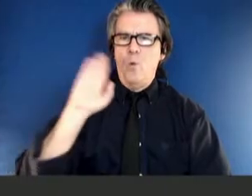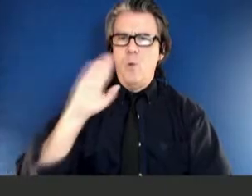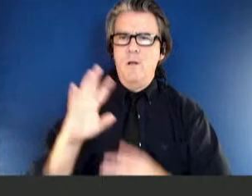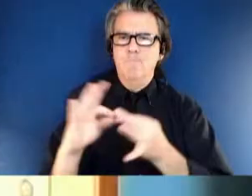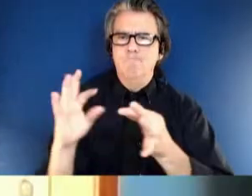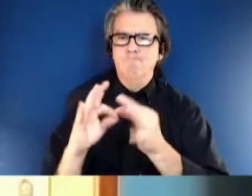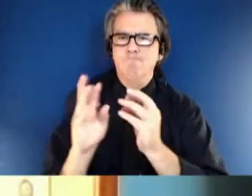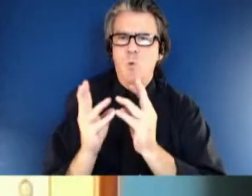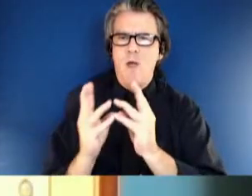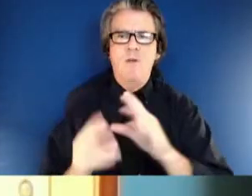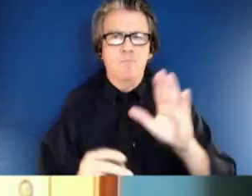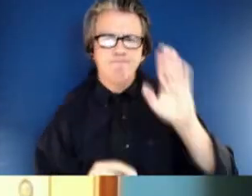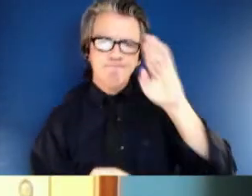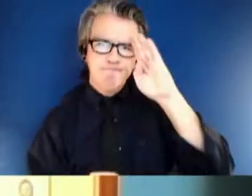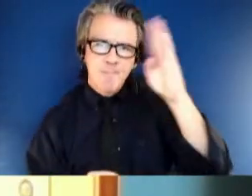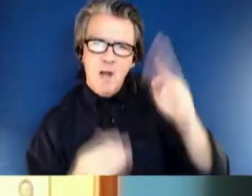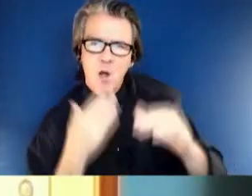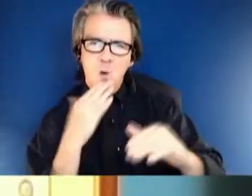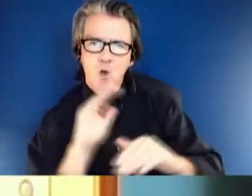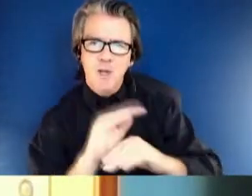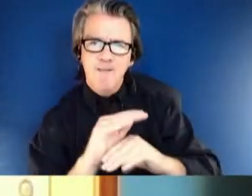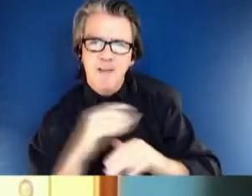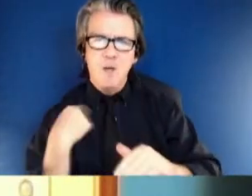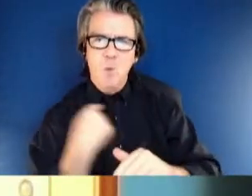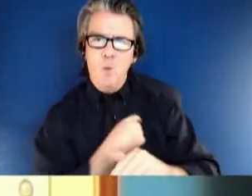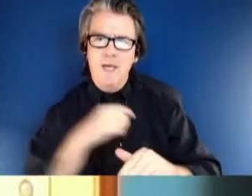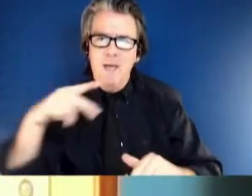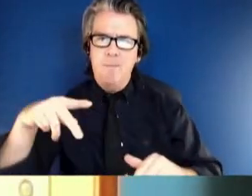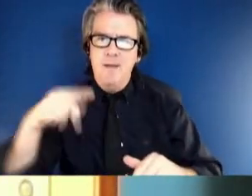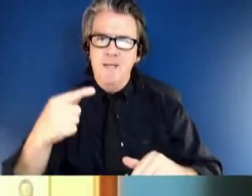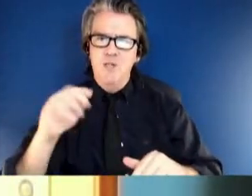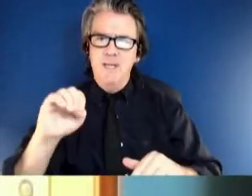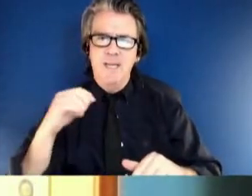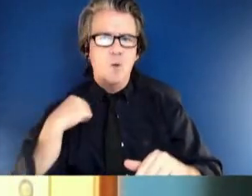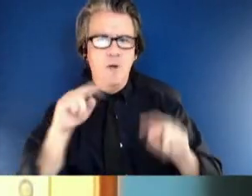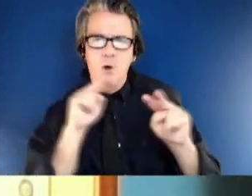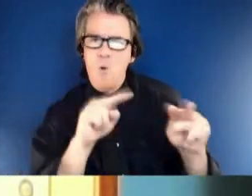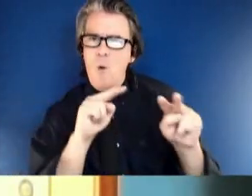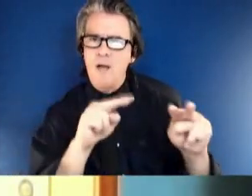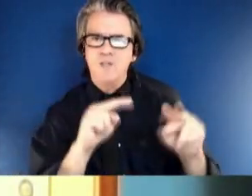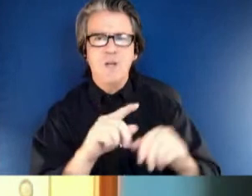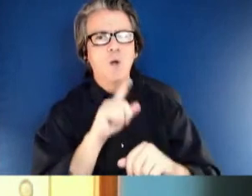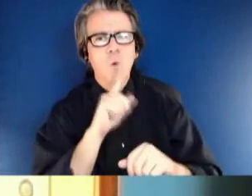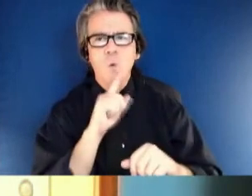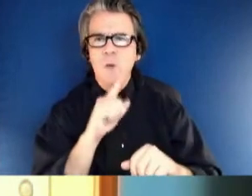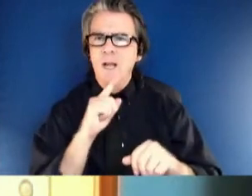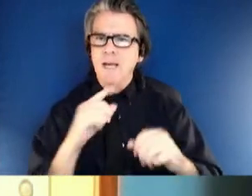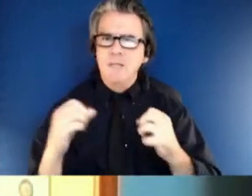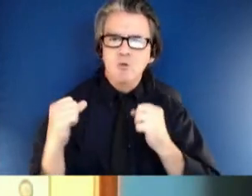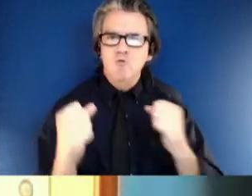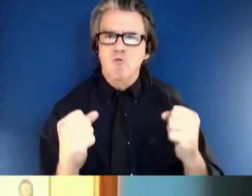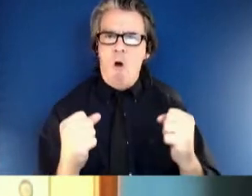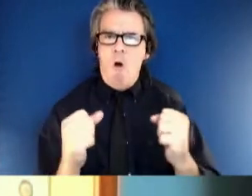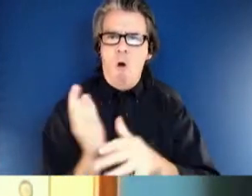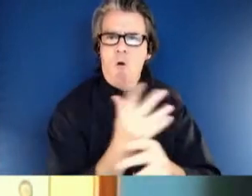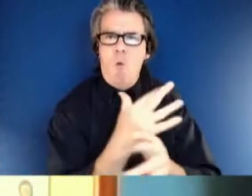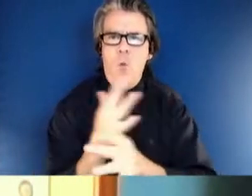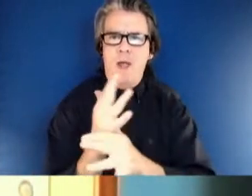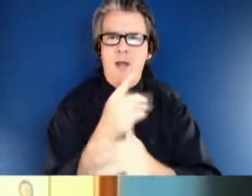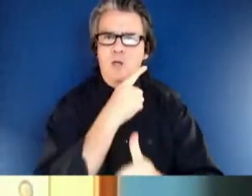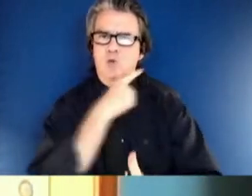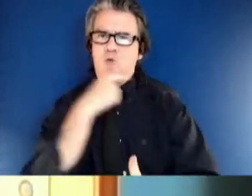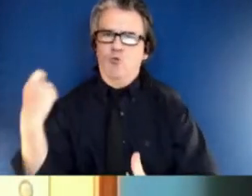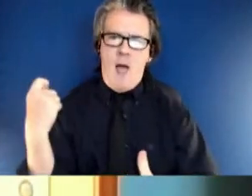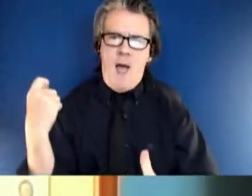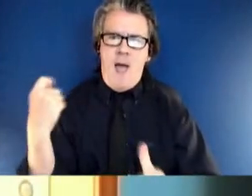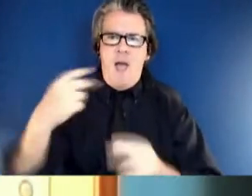evening, everyone. The operational meteorology team here at PG&E is closely tracking another dry Diablo wind event expected to develop